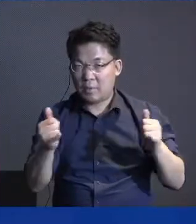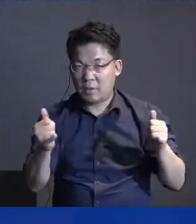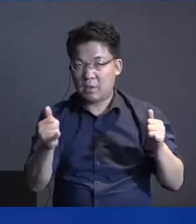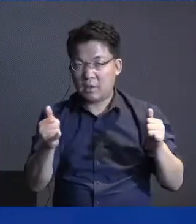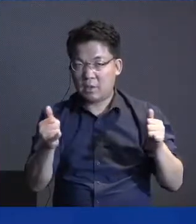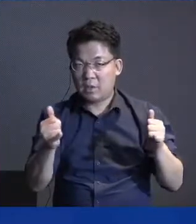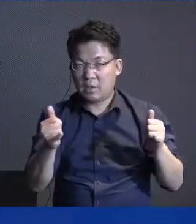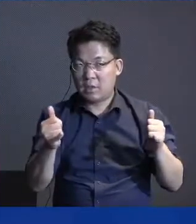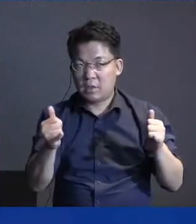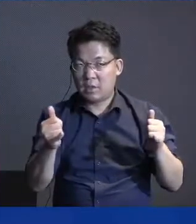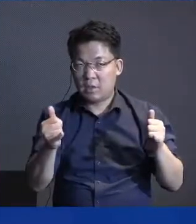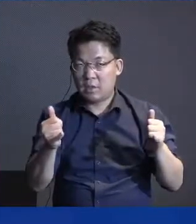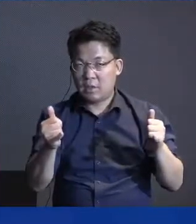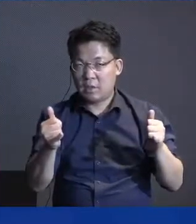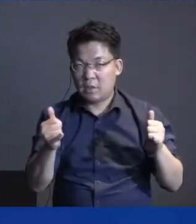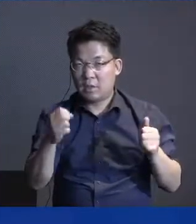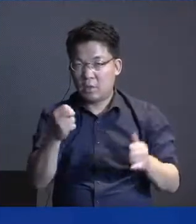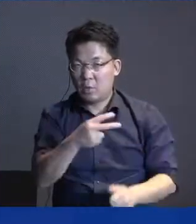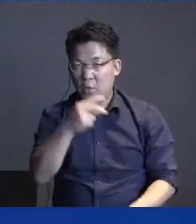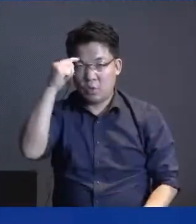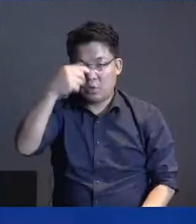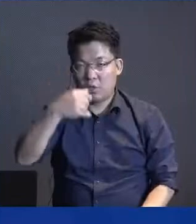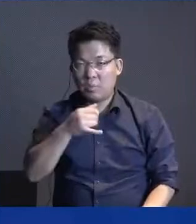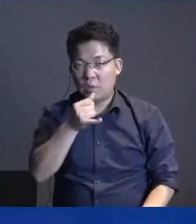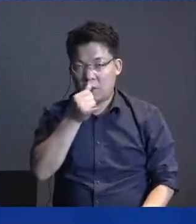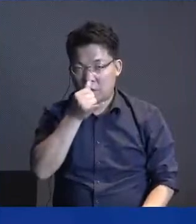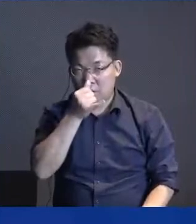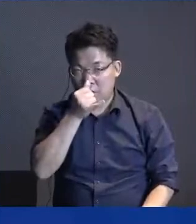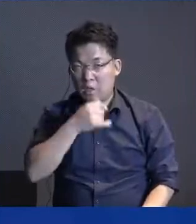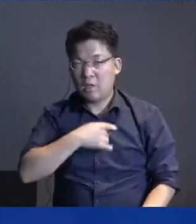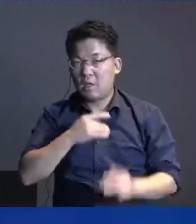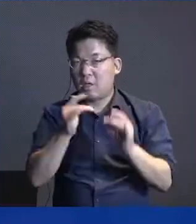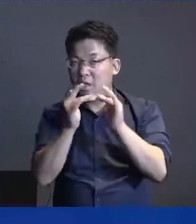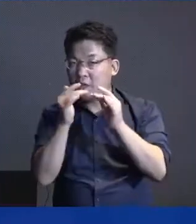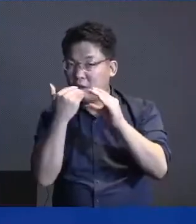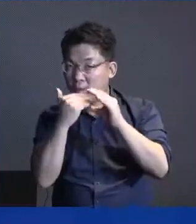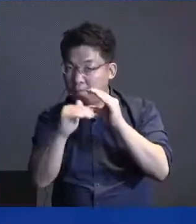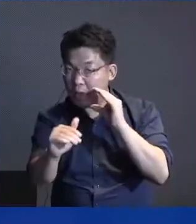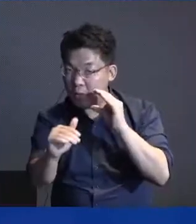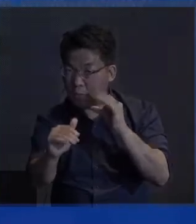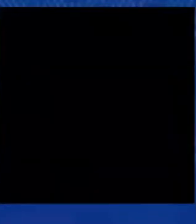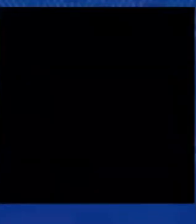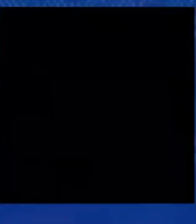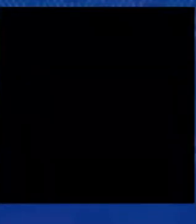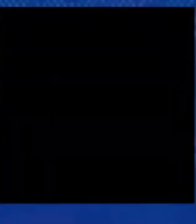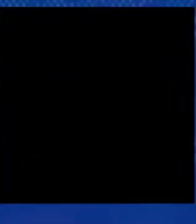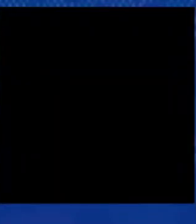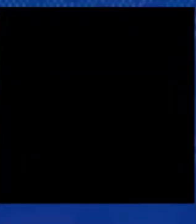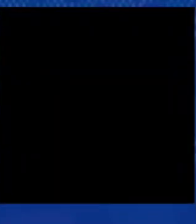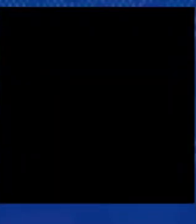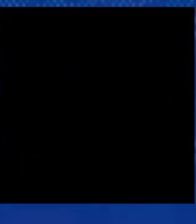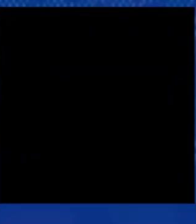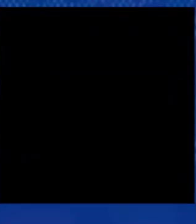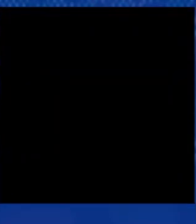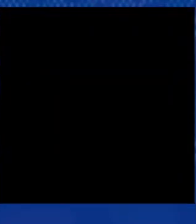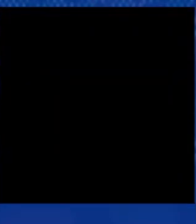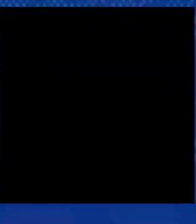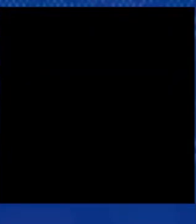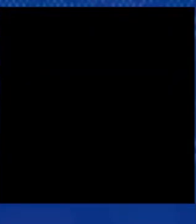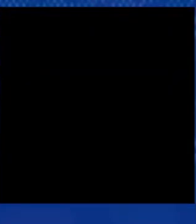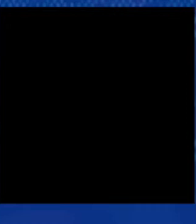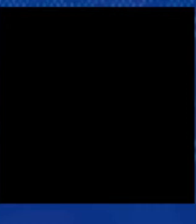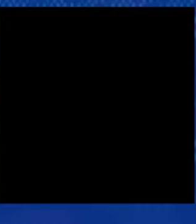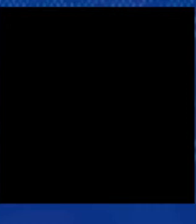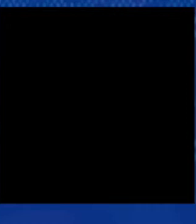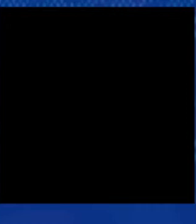can probably directly ask you. Would that be fine with you? Yes, thank you so much for accommodating the request. I mean, I